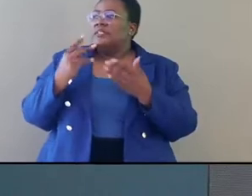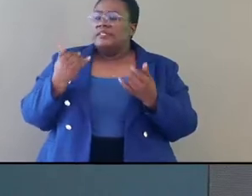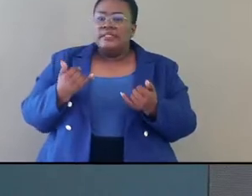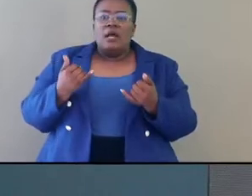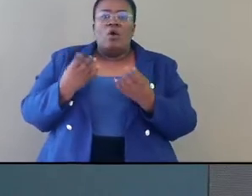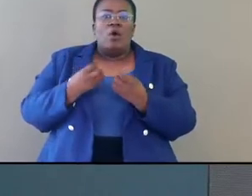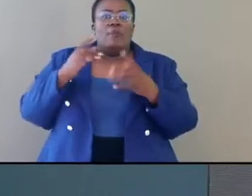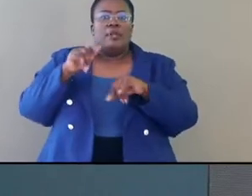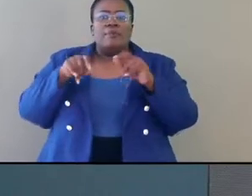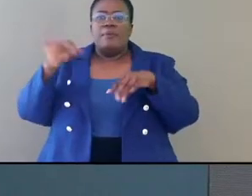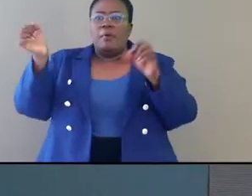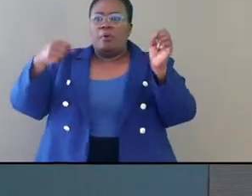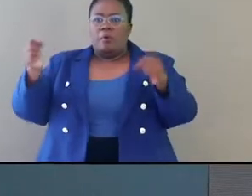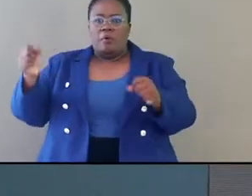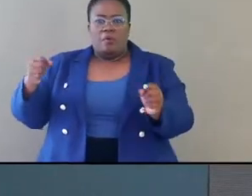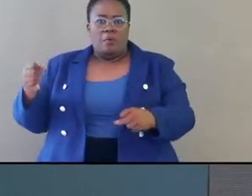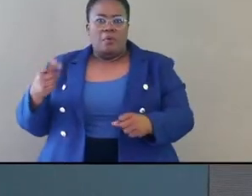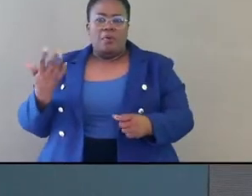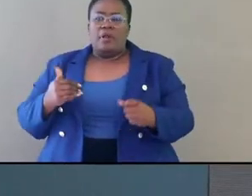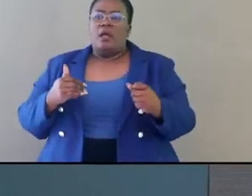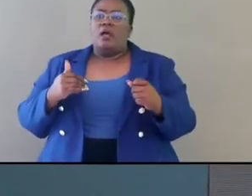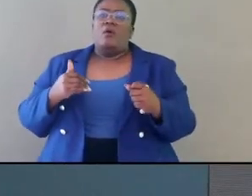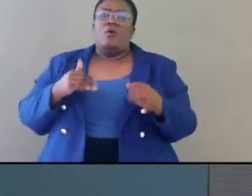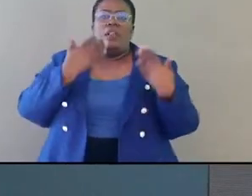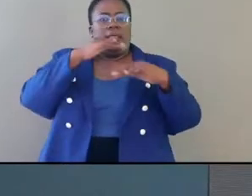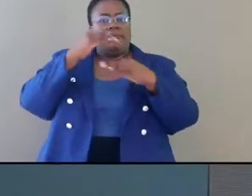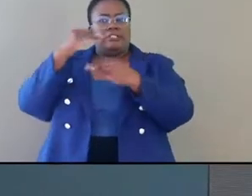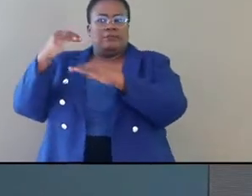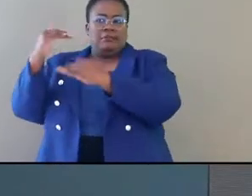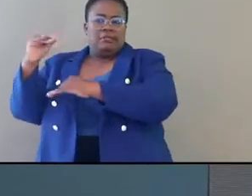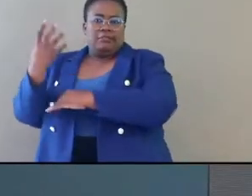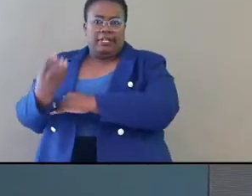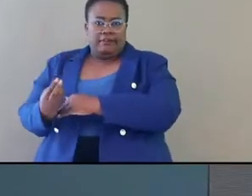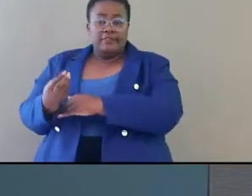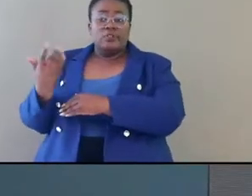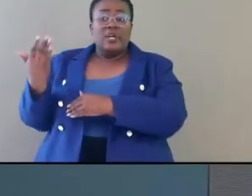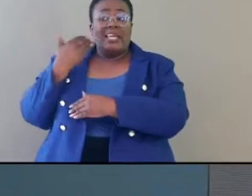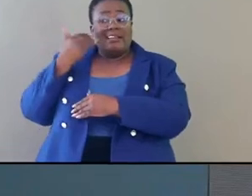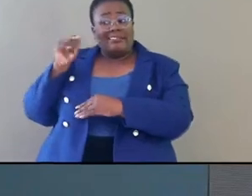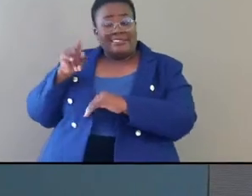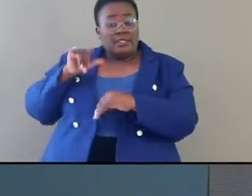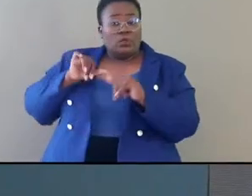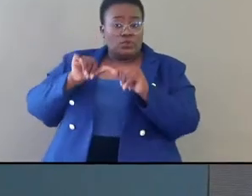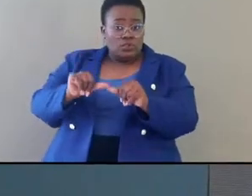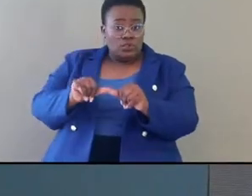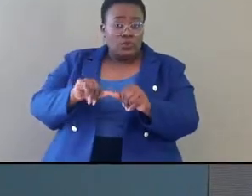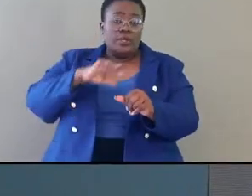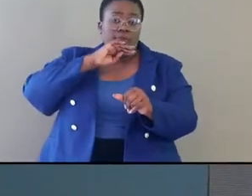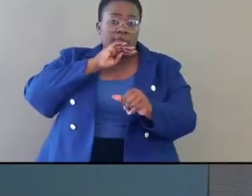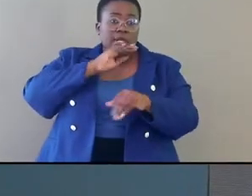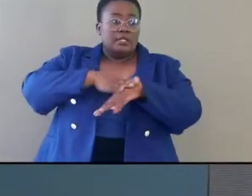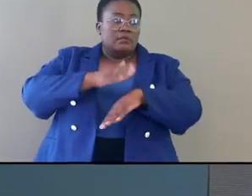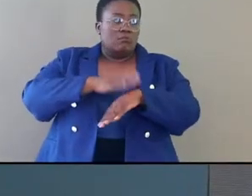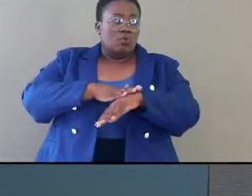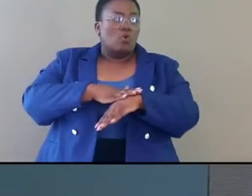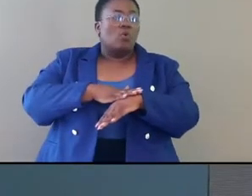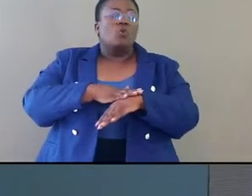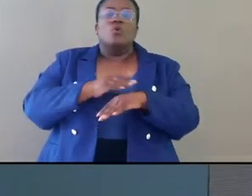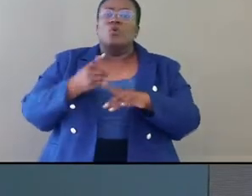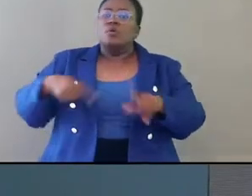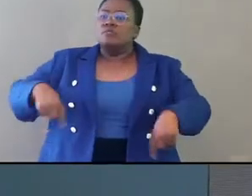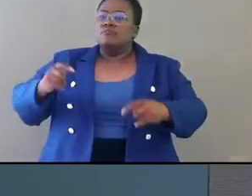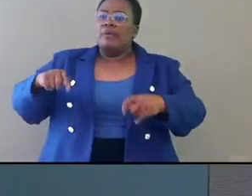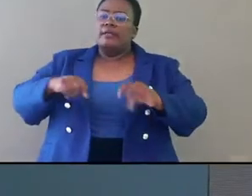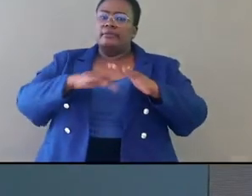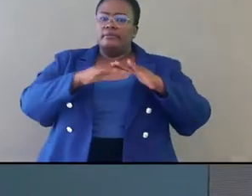how many people can be hired so in the short run if this happens or continues it means that there will probably be a bit more underspending I'm not